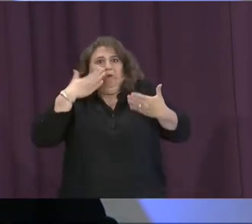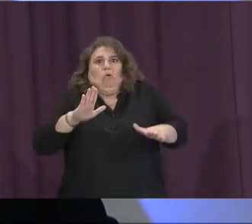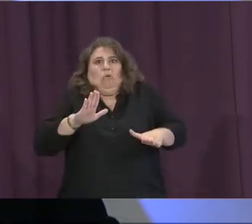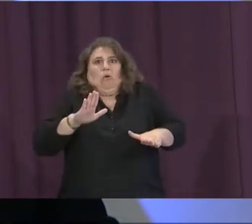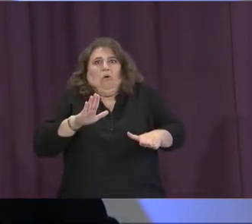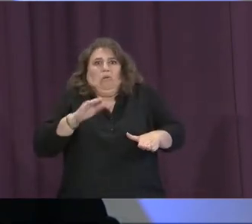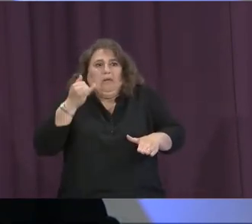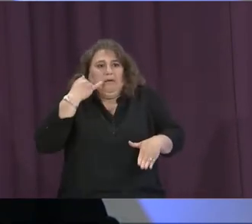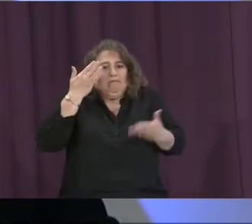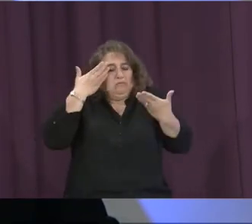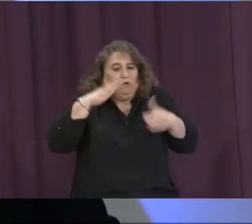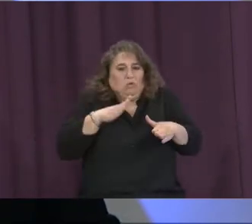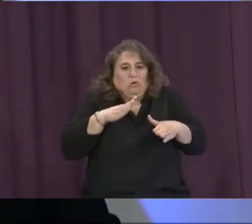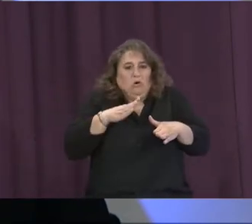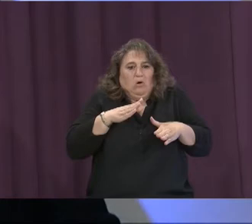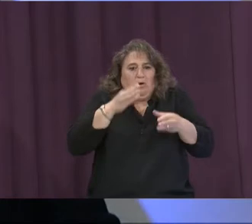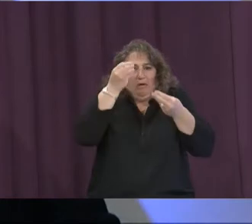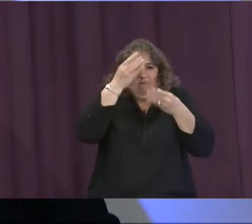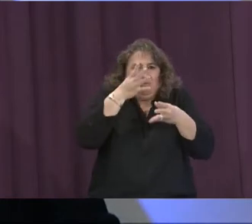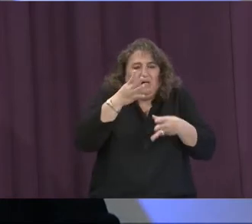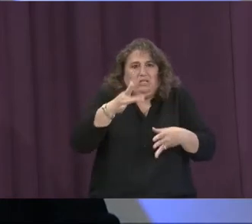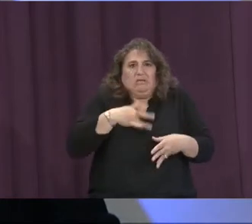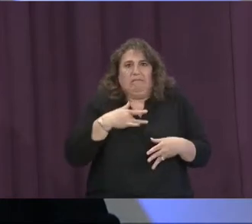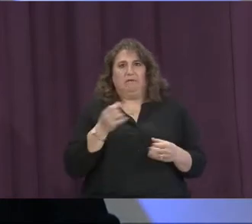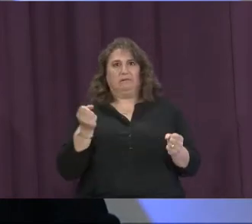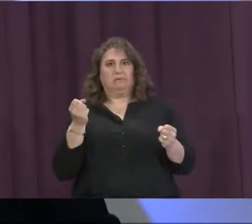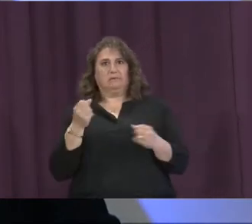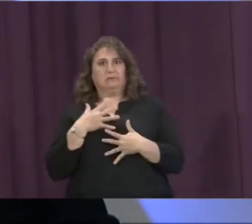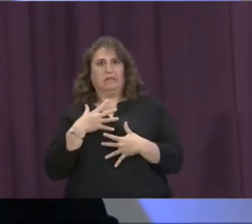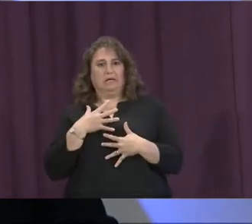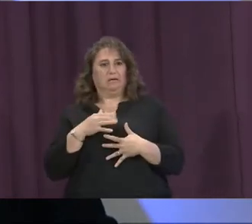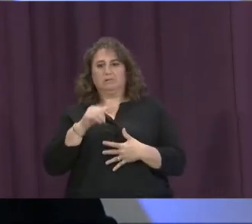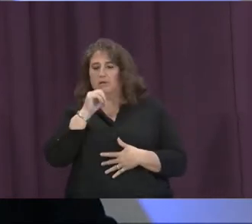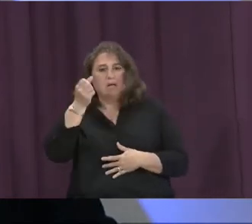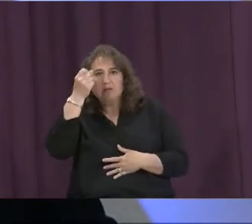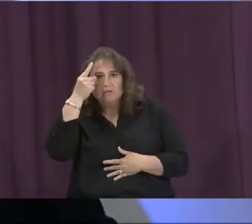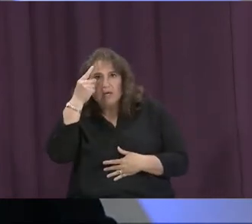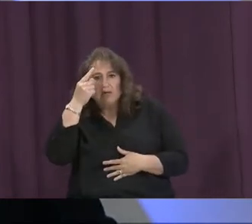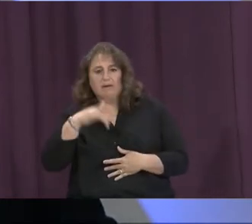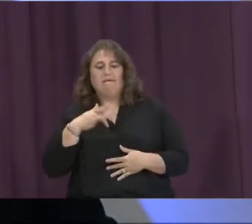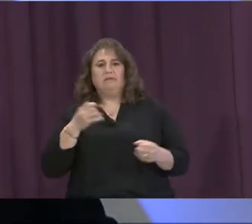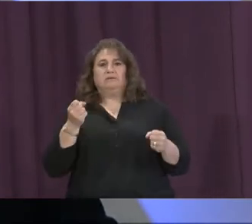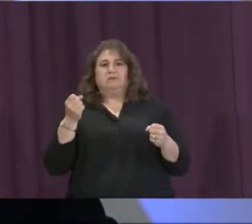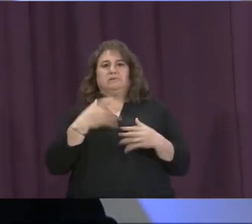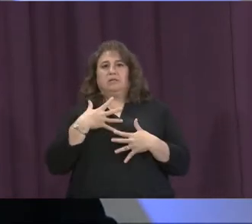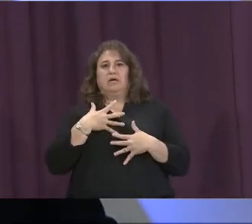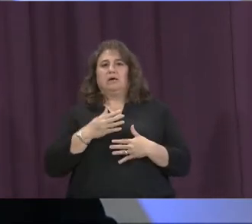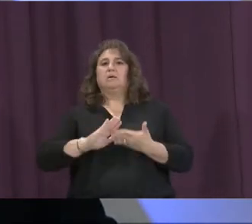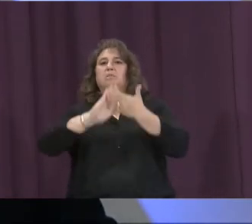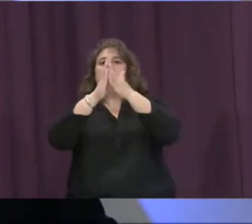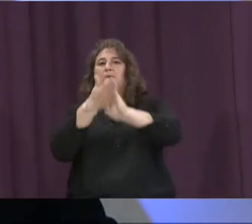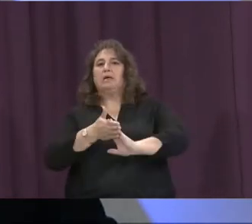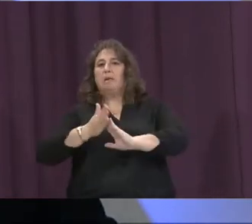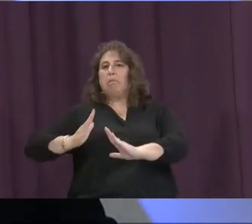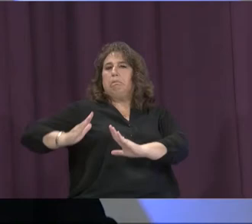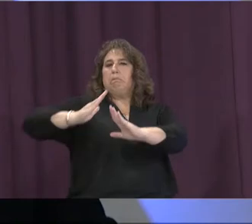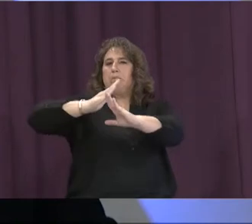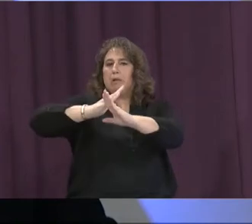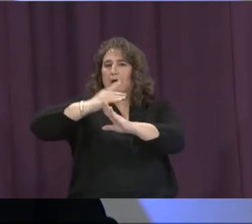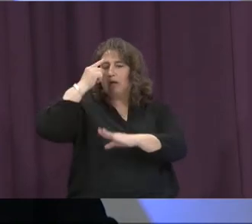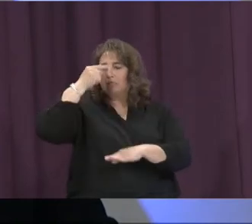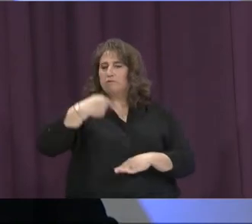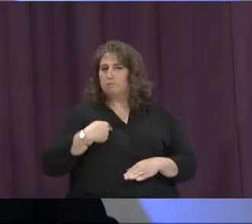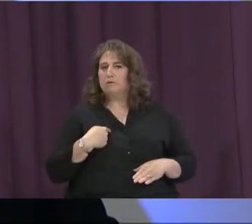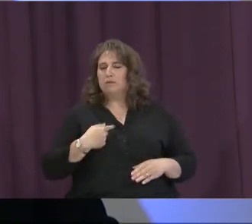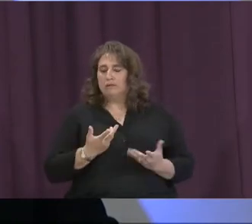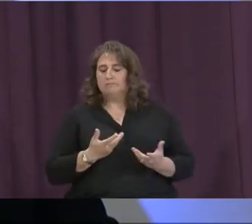of, of, of what they don't, people don't understand. Mm-hmm. Um, you know, um, and the, you know, and not,